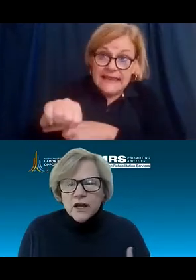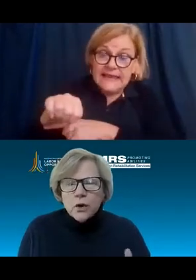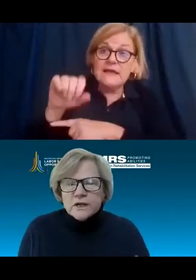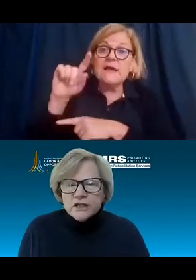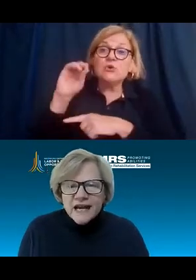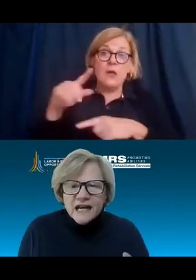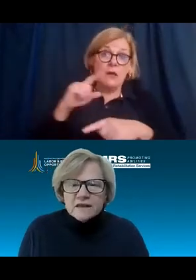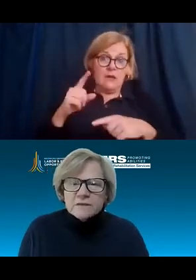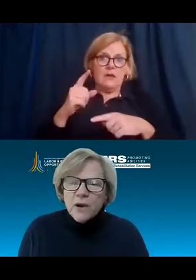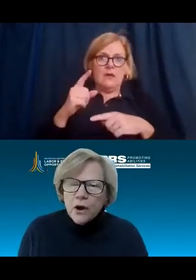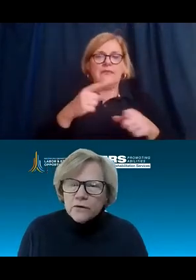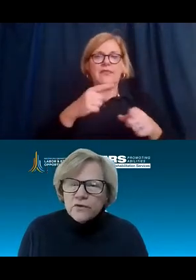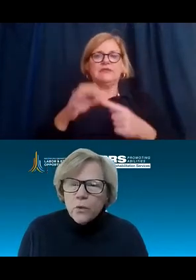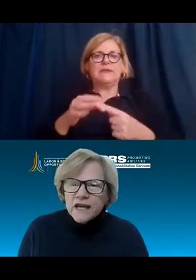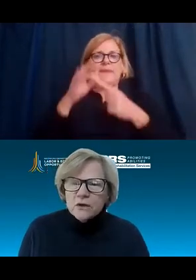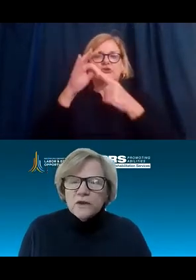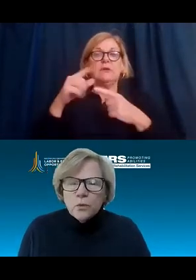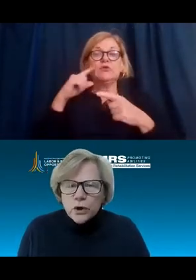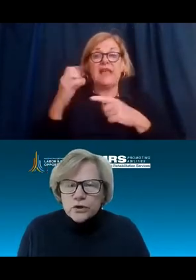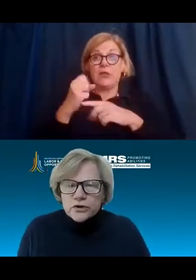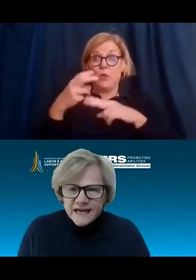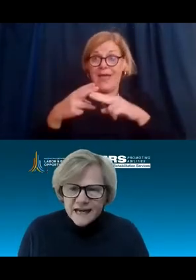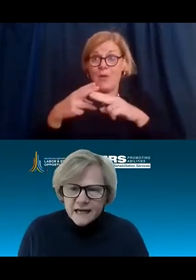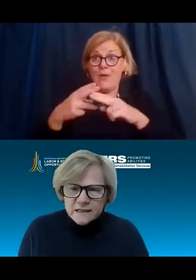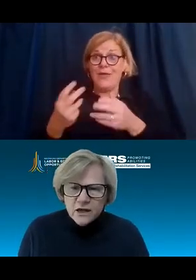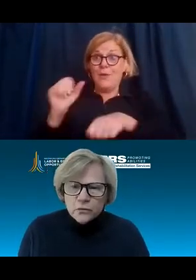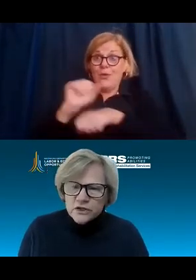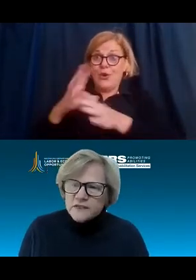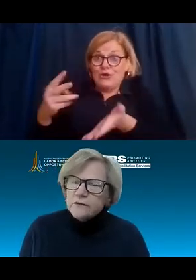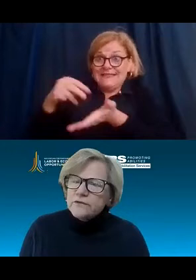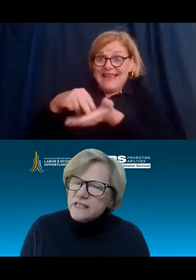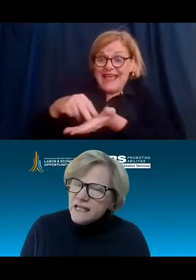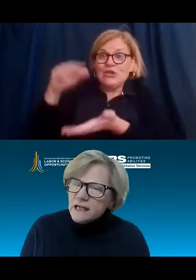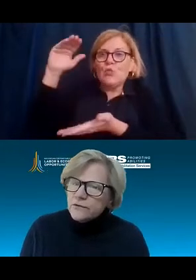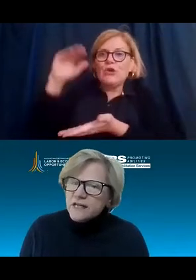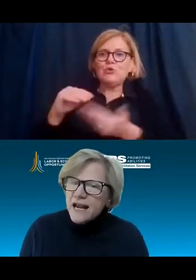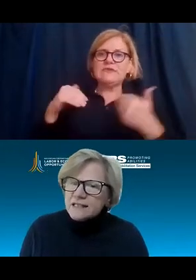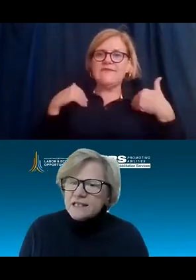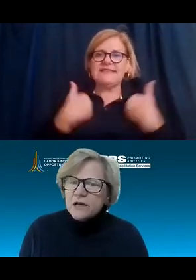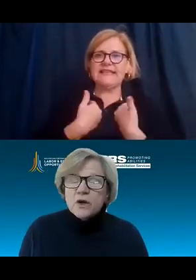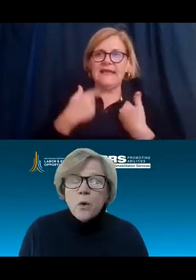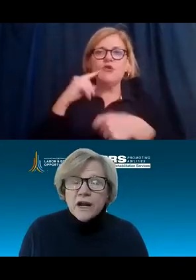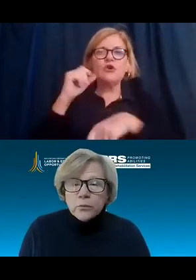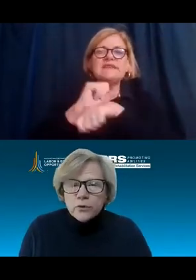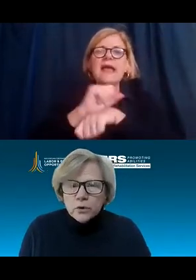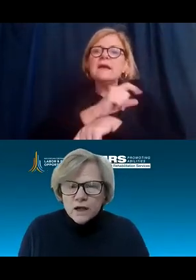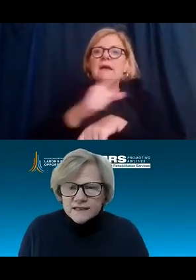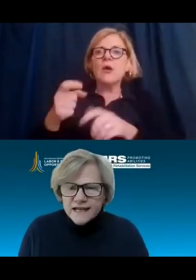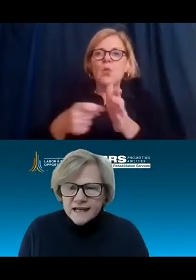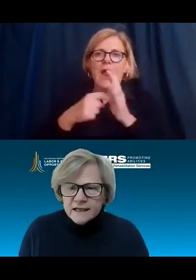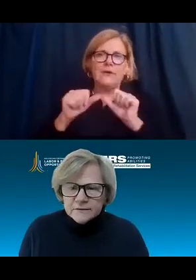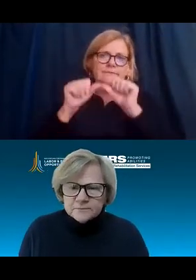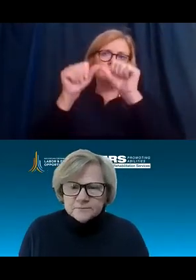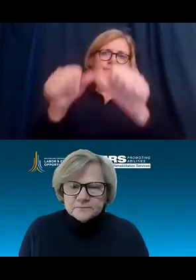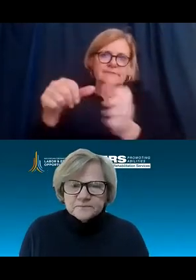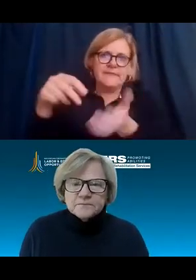tools which take part of the weight when the worker stands, reducing fatigue for tasks that require prolonged